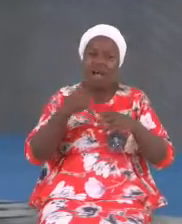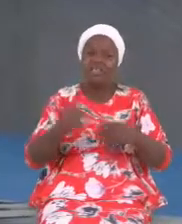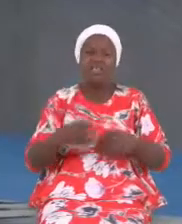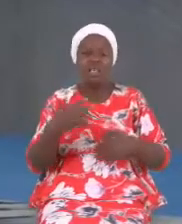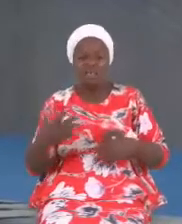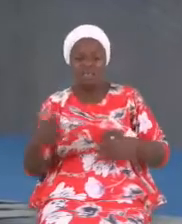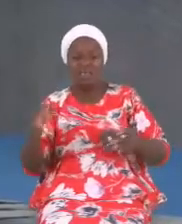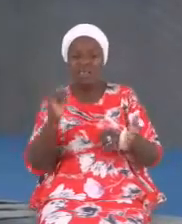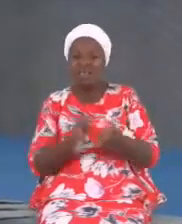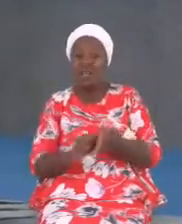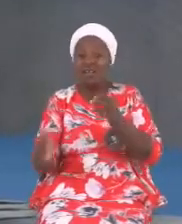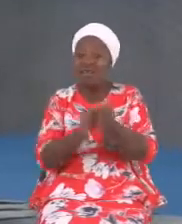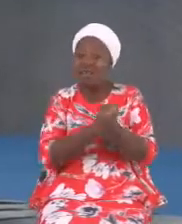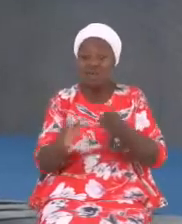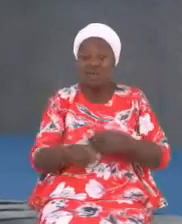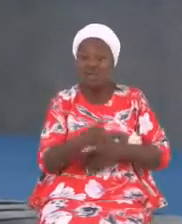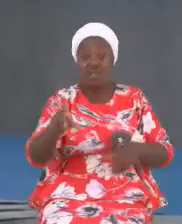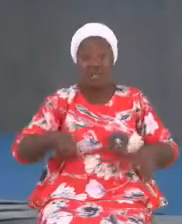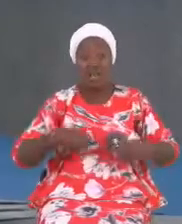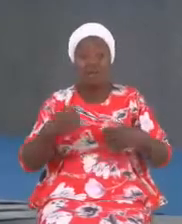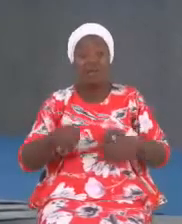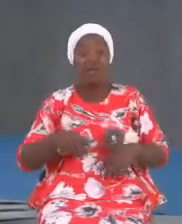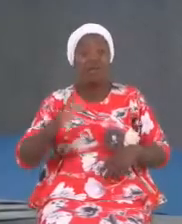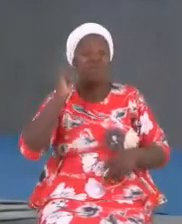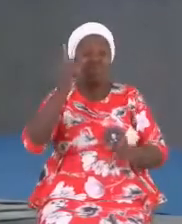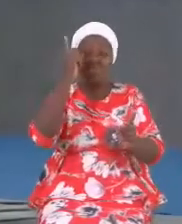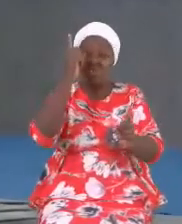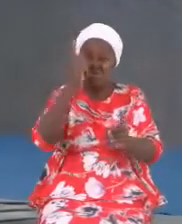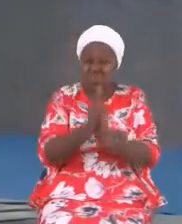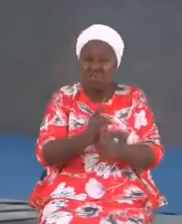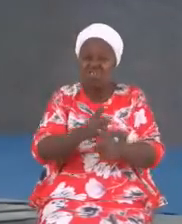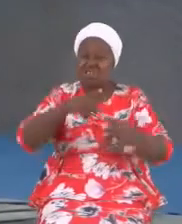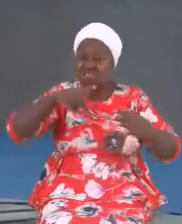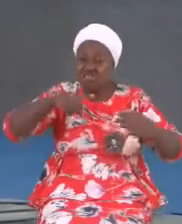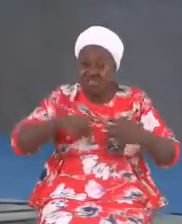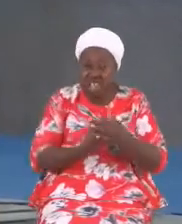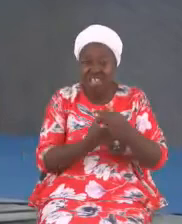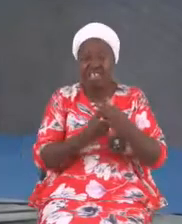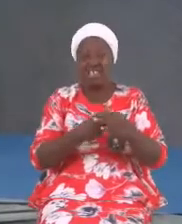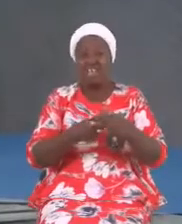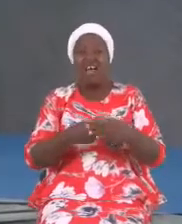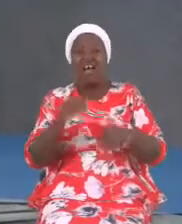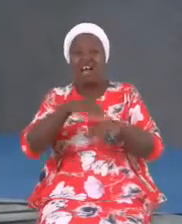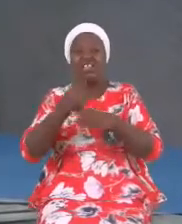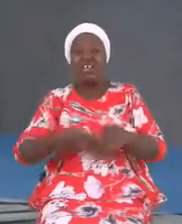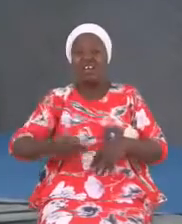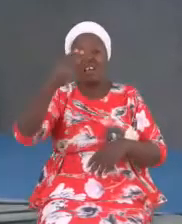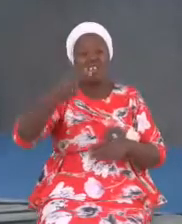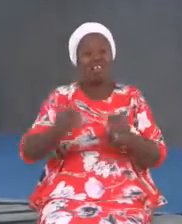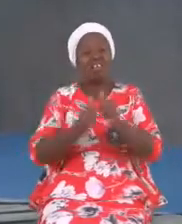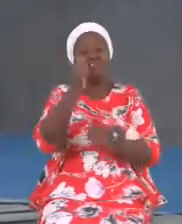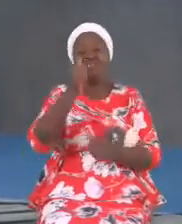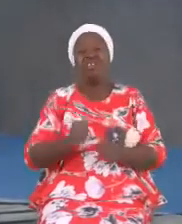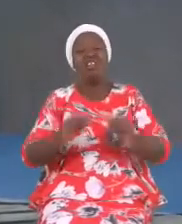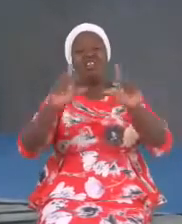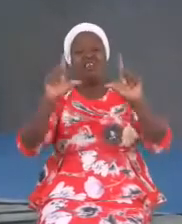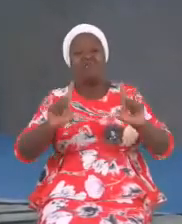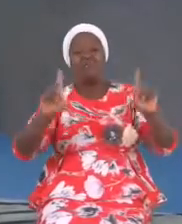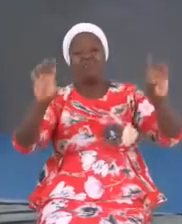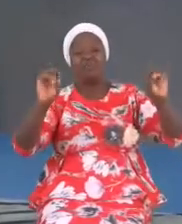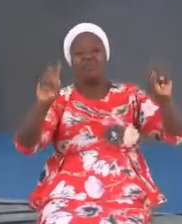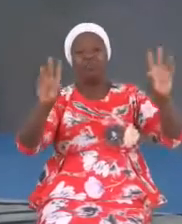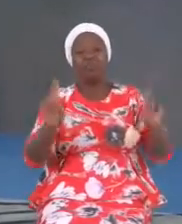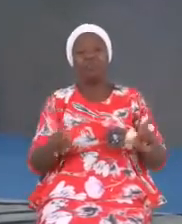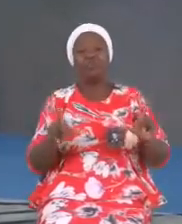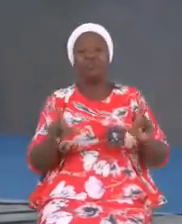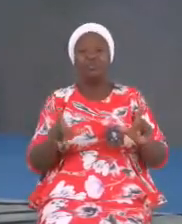that destroy their lives will just start at a higher level. That's why Christ came. And he says,